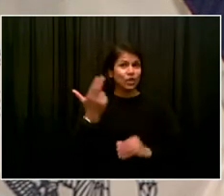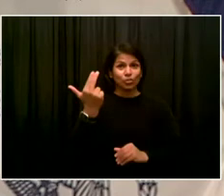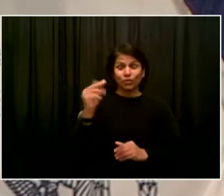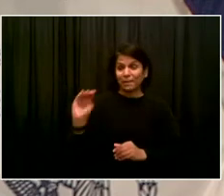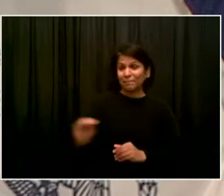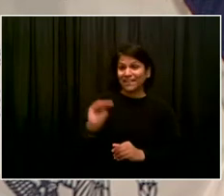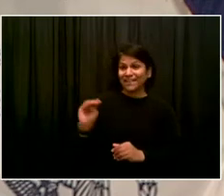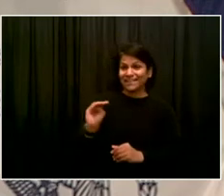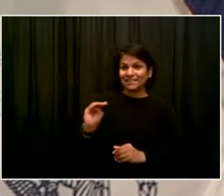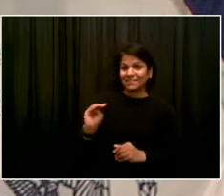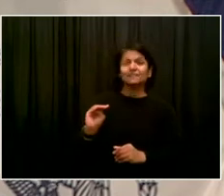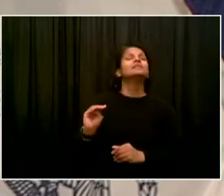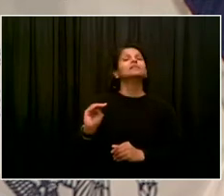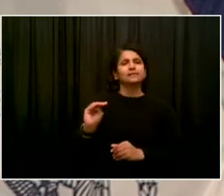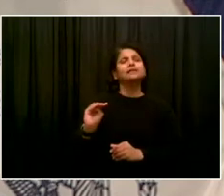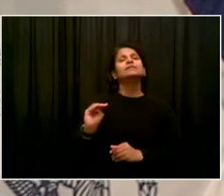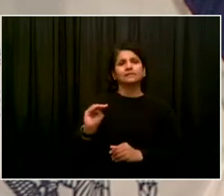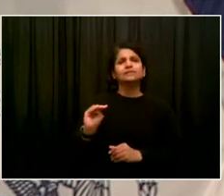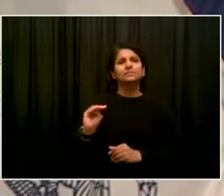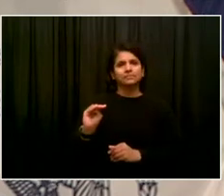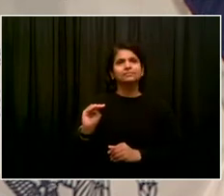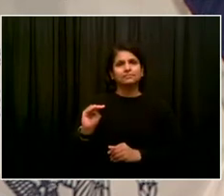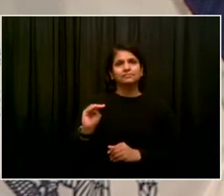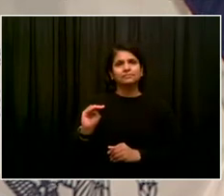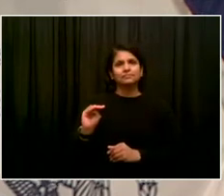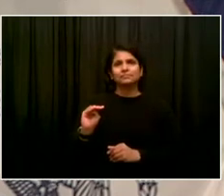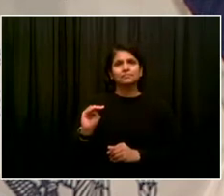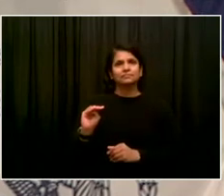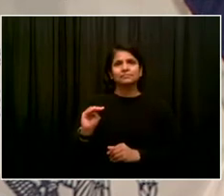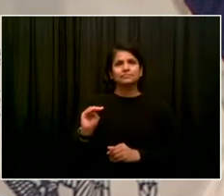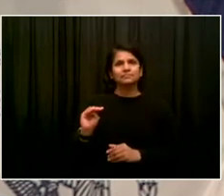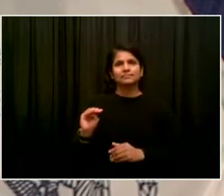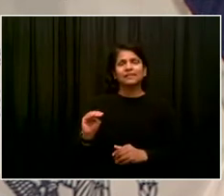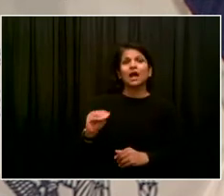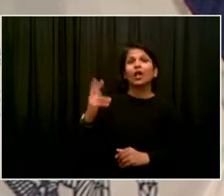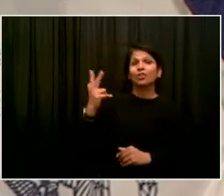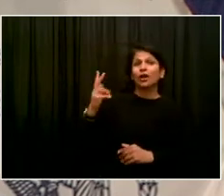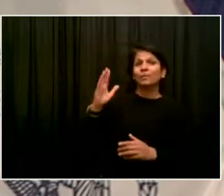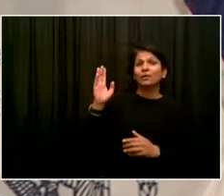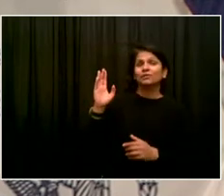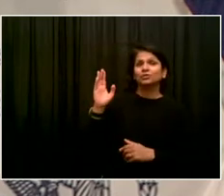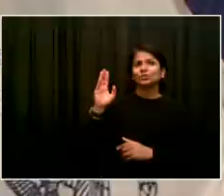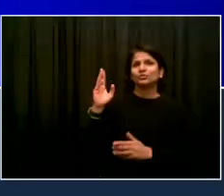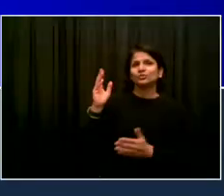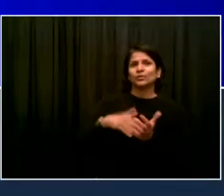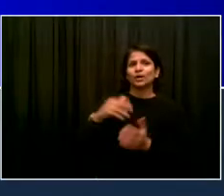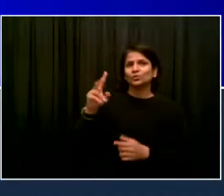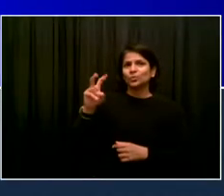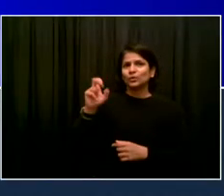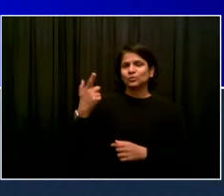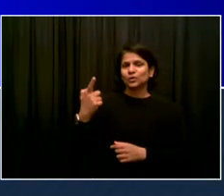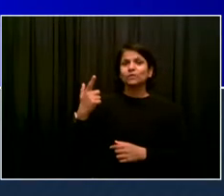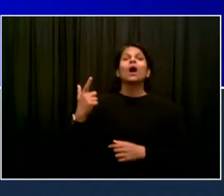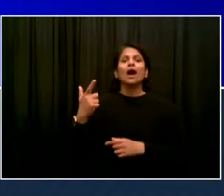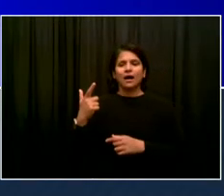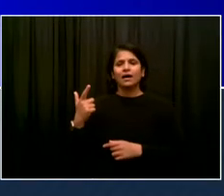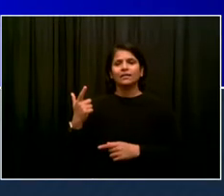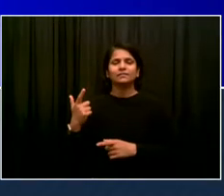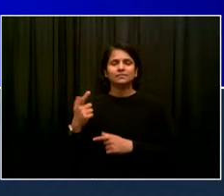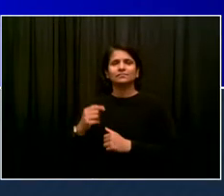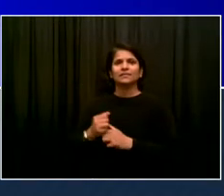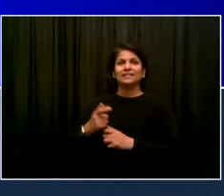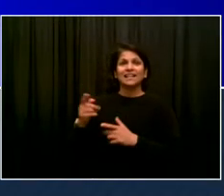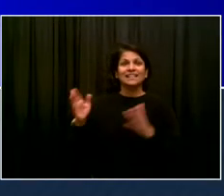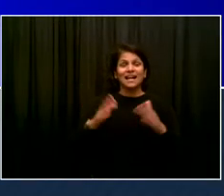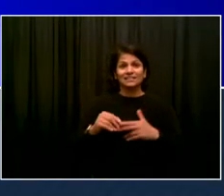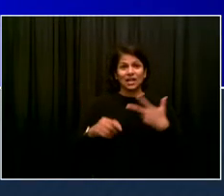13,127,187 doses to date. Second, daily number of people admitted to New York City hospitals for suspected COVID-19. Today's report,